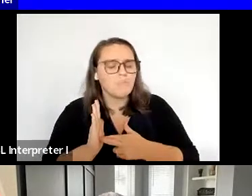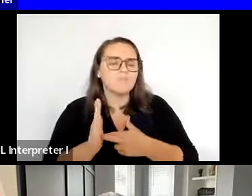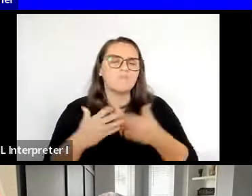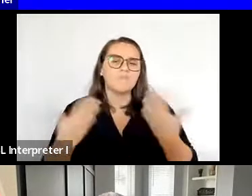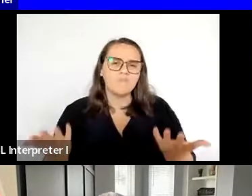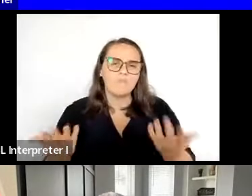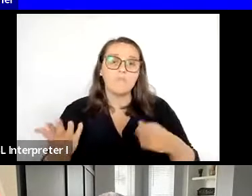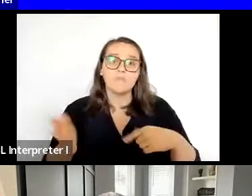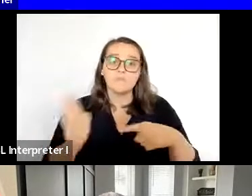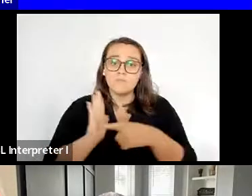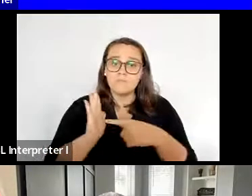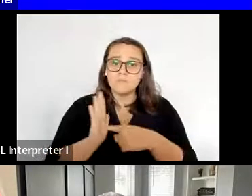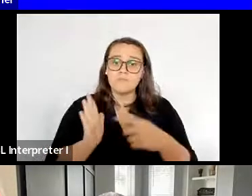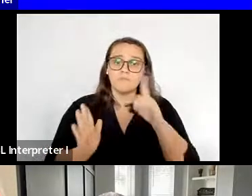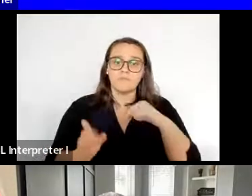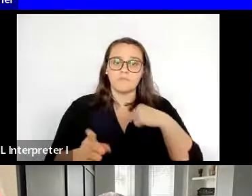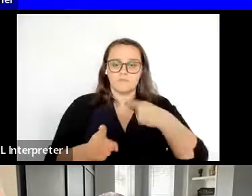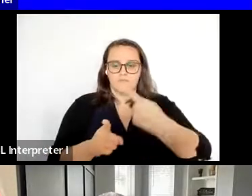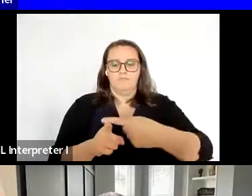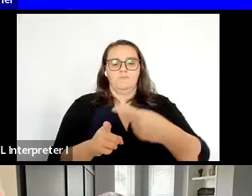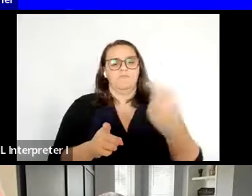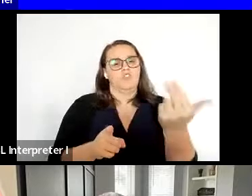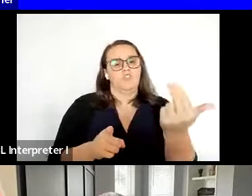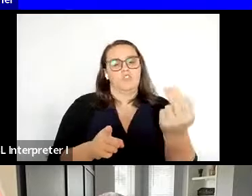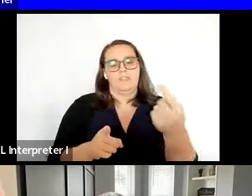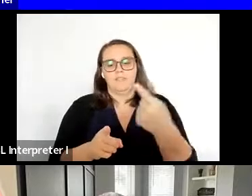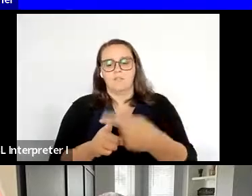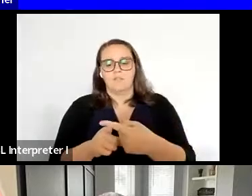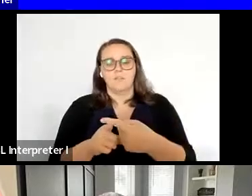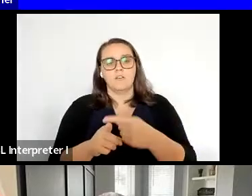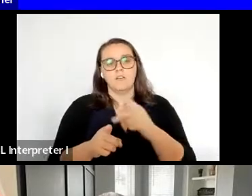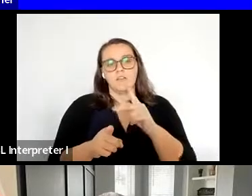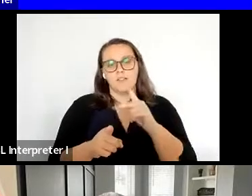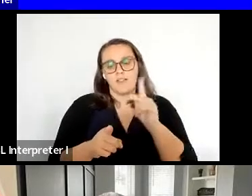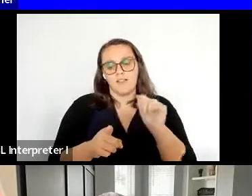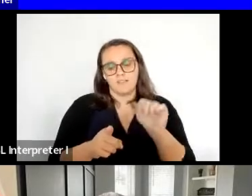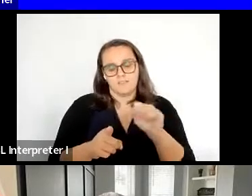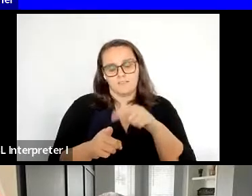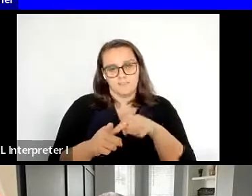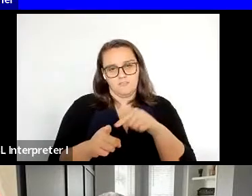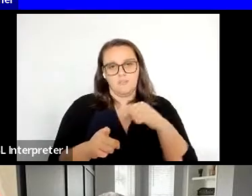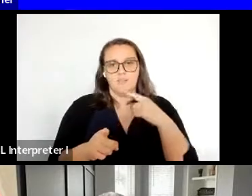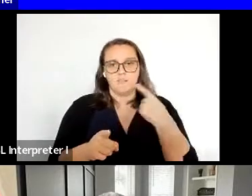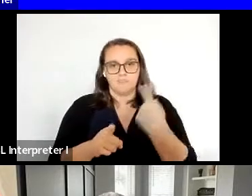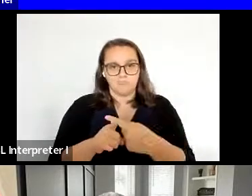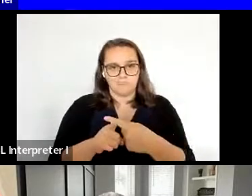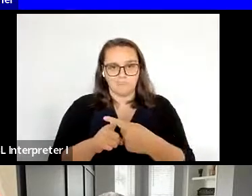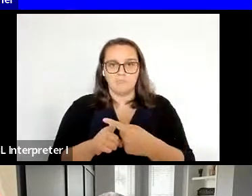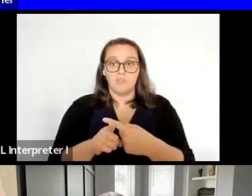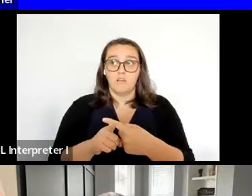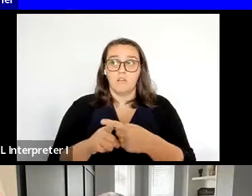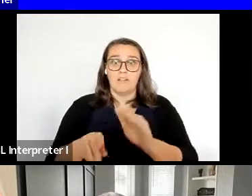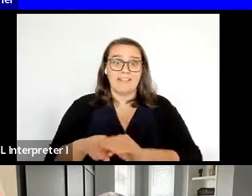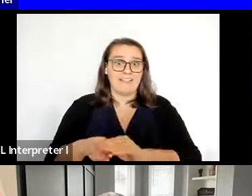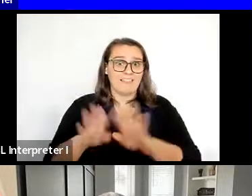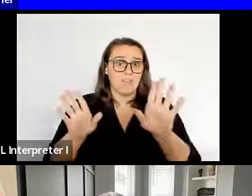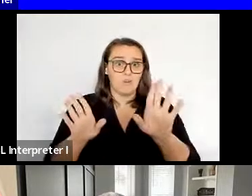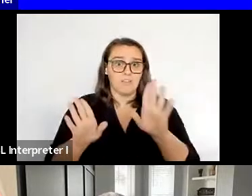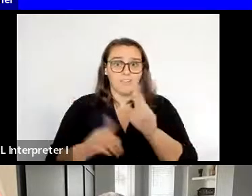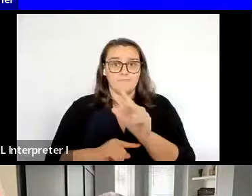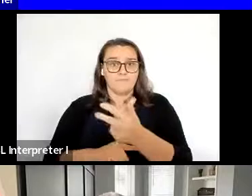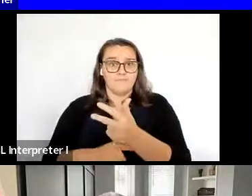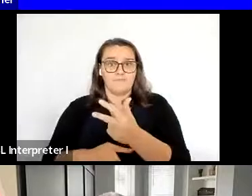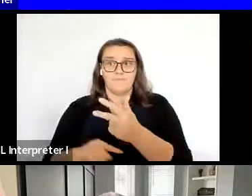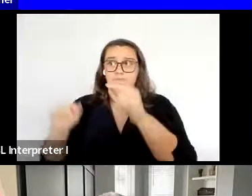on 13th Street and Kansas, where it very clearly says no right on red. There's even